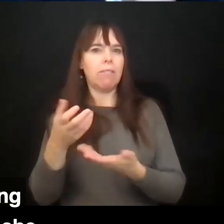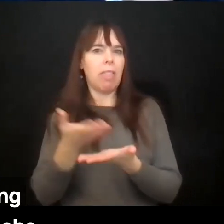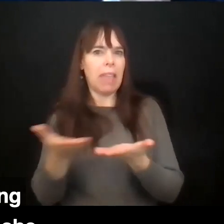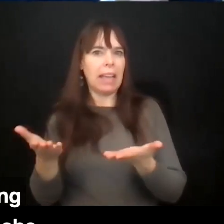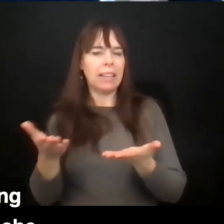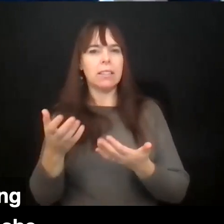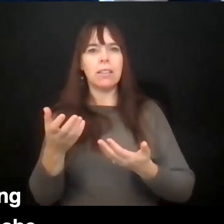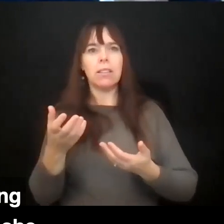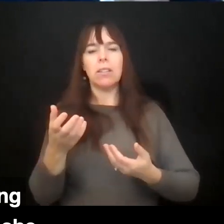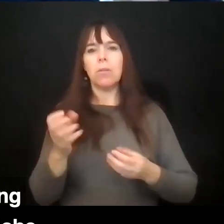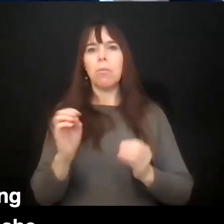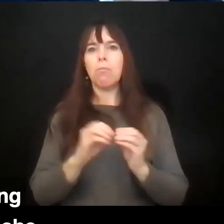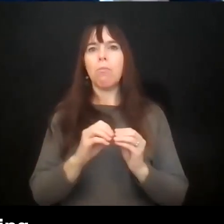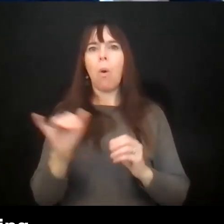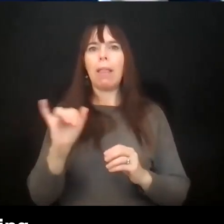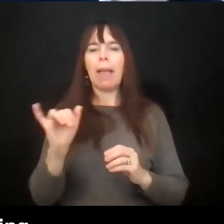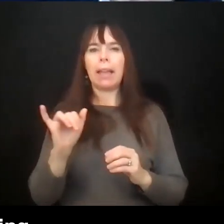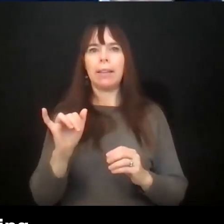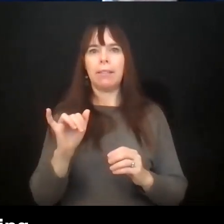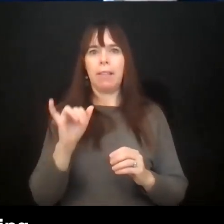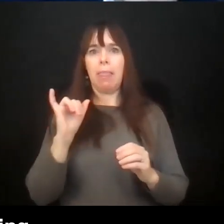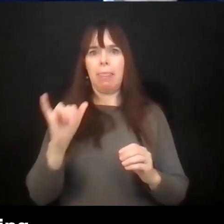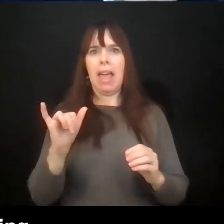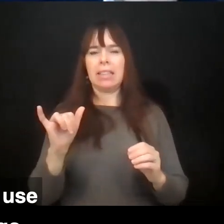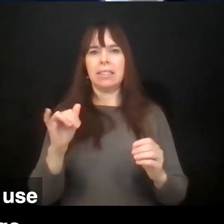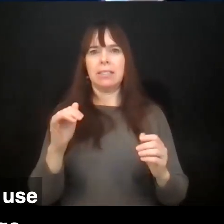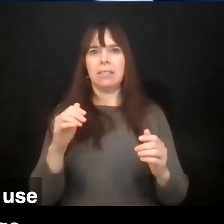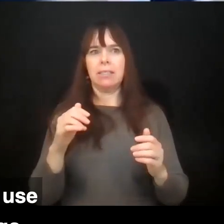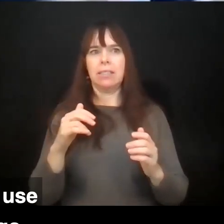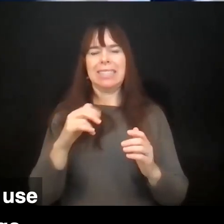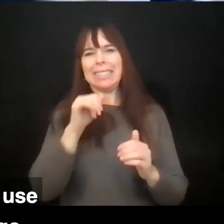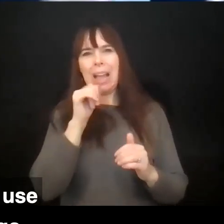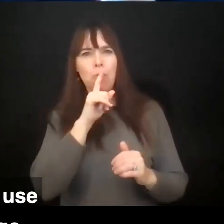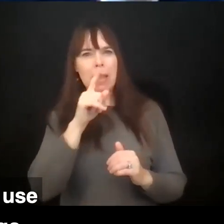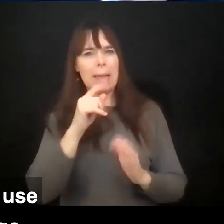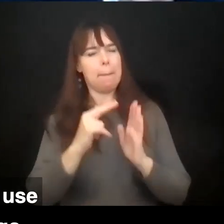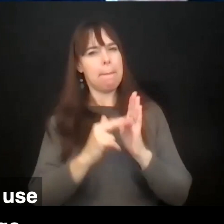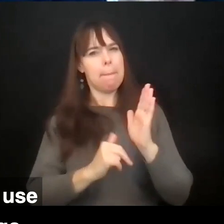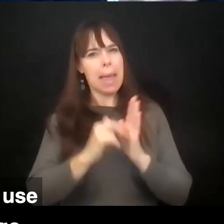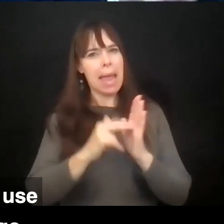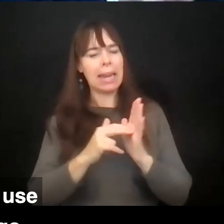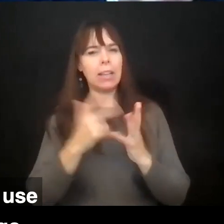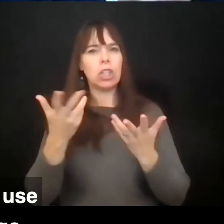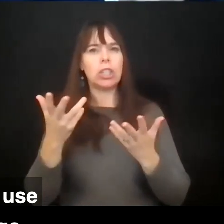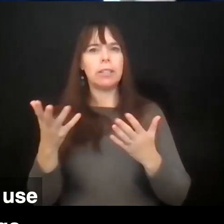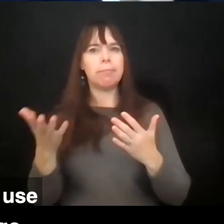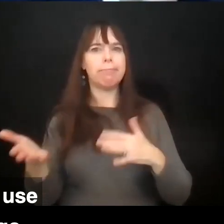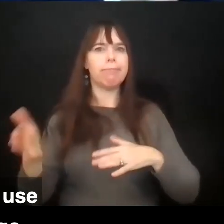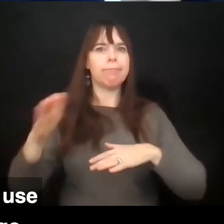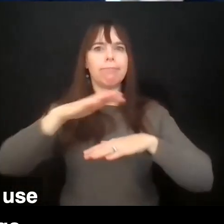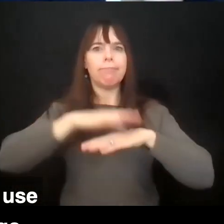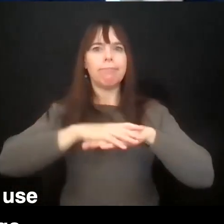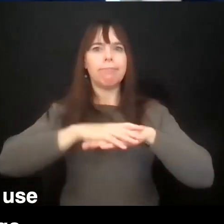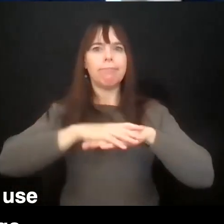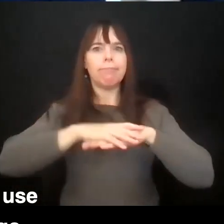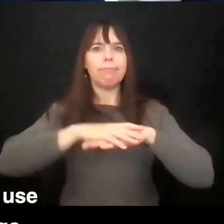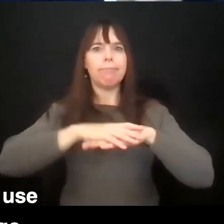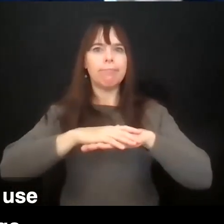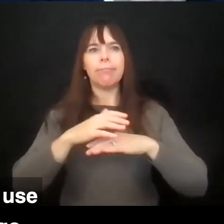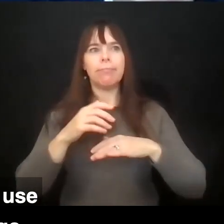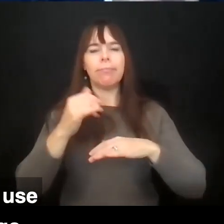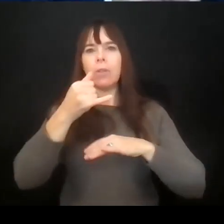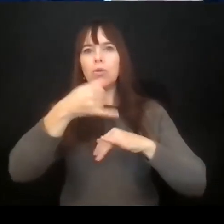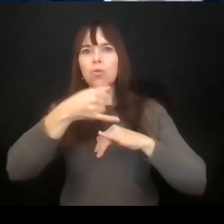things that were her. This isn't quite a painting. She might use narrow